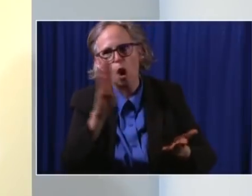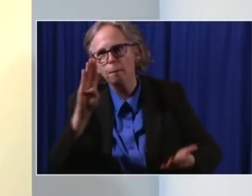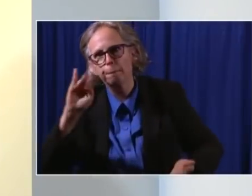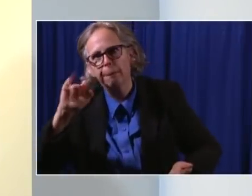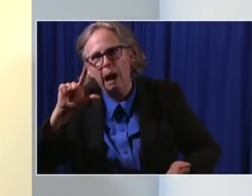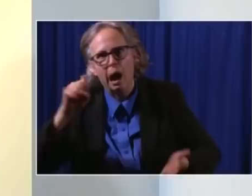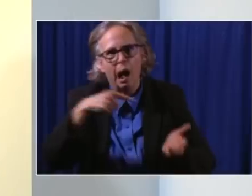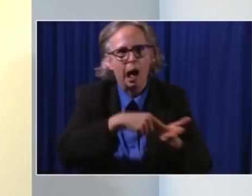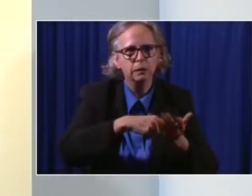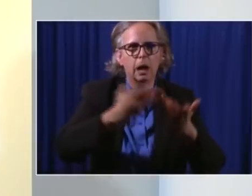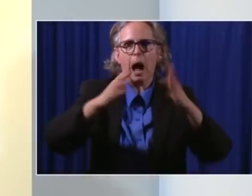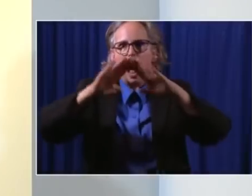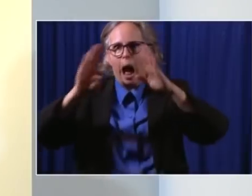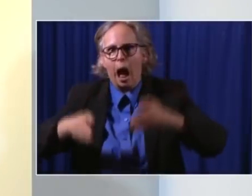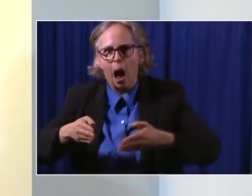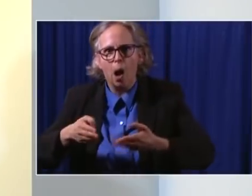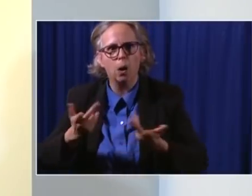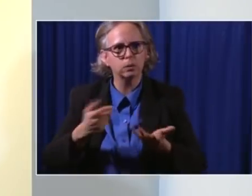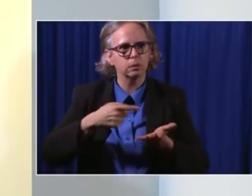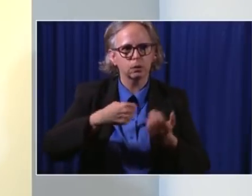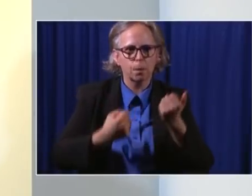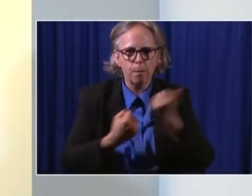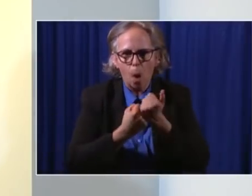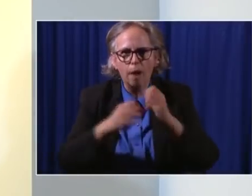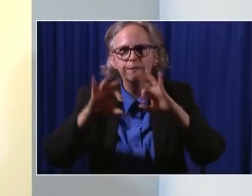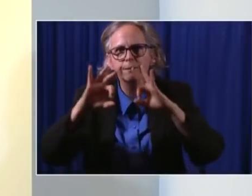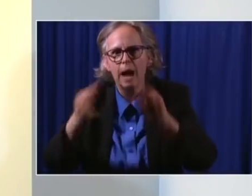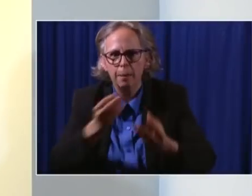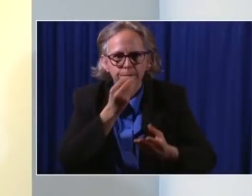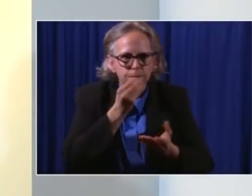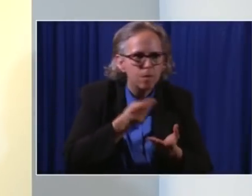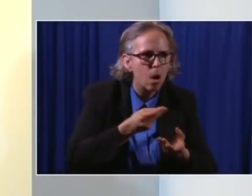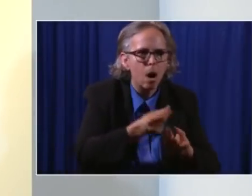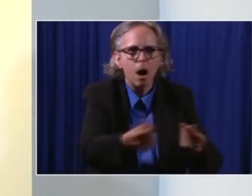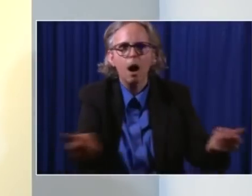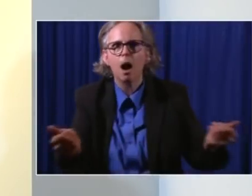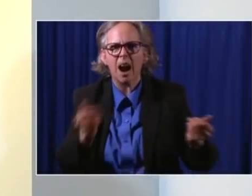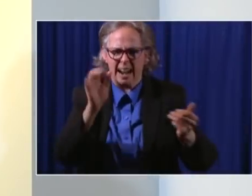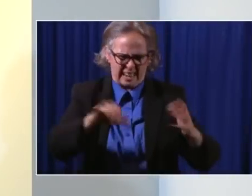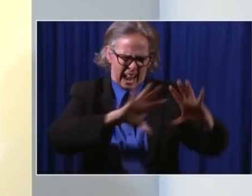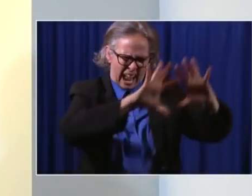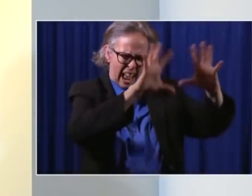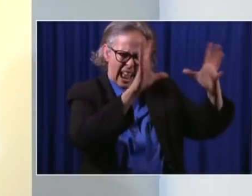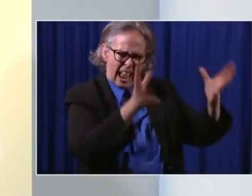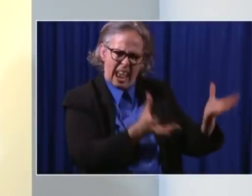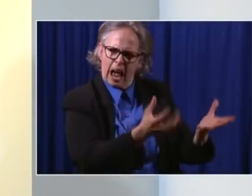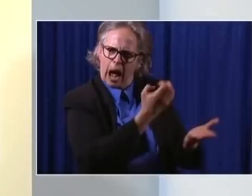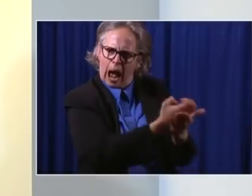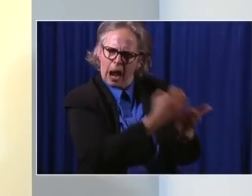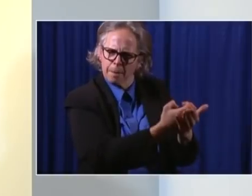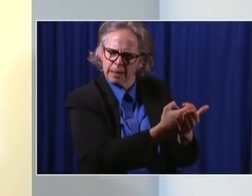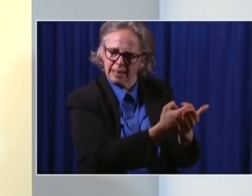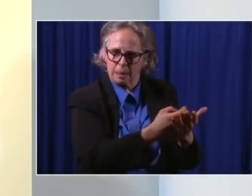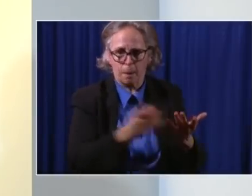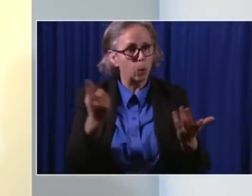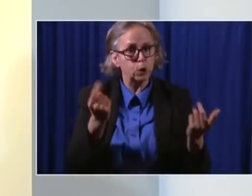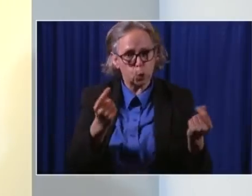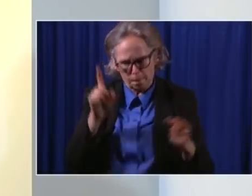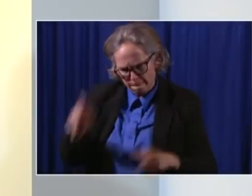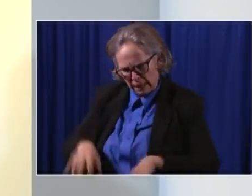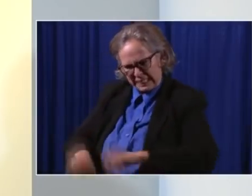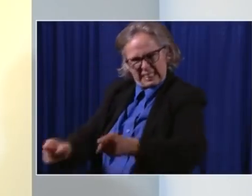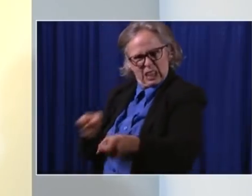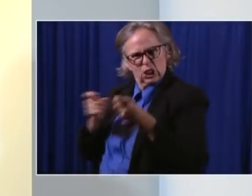that you pay for your essentials and look out for your future. So we talk about big numbers